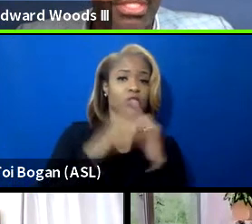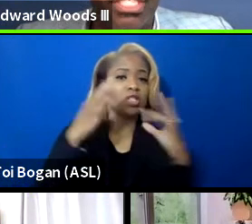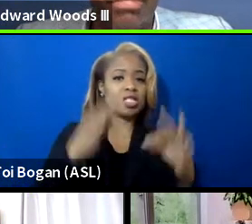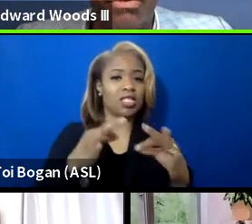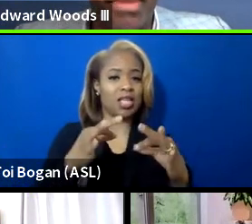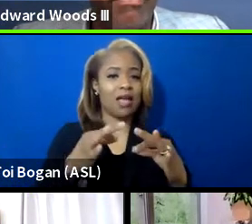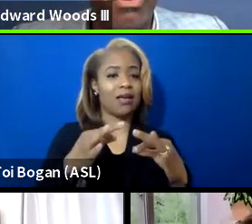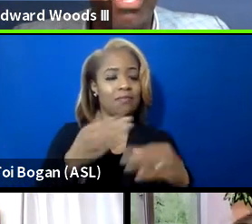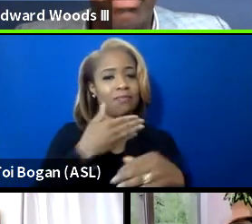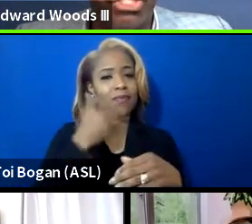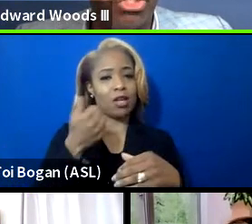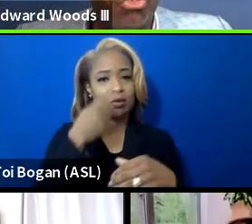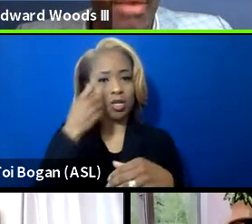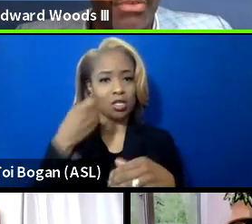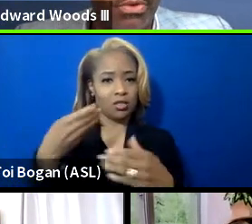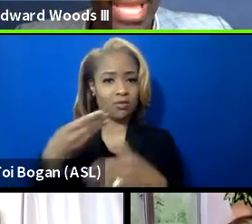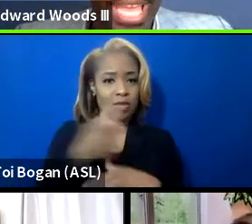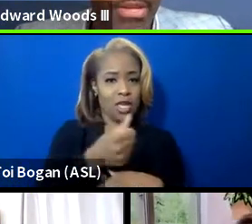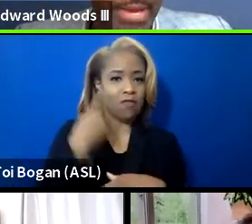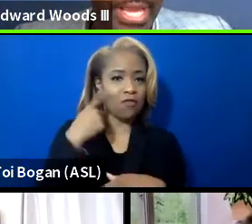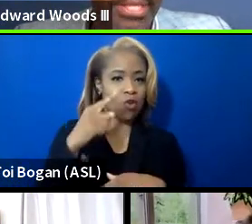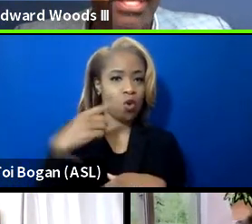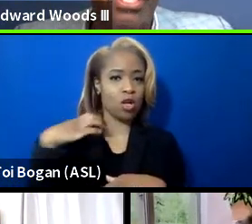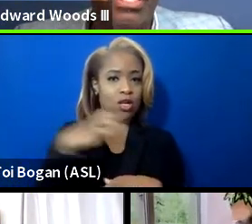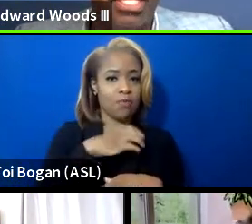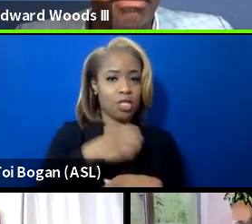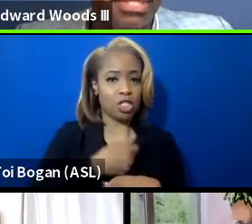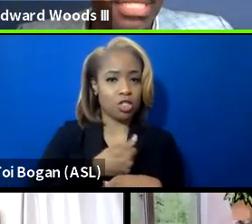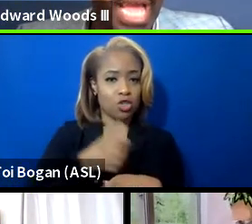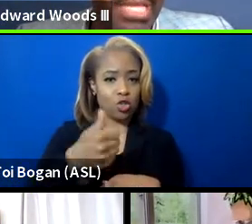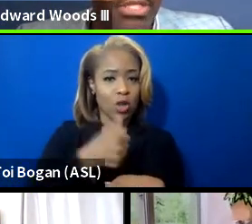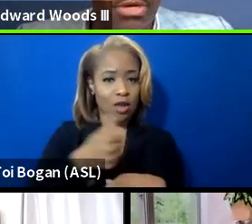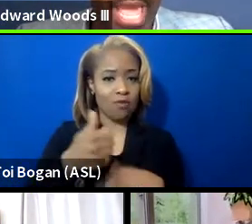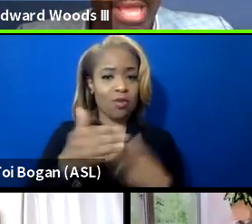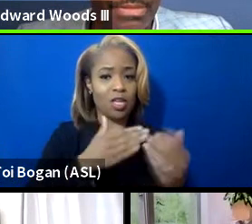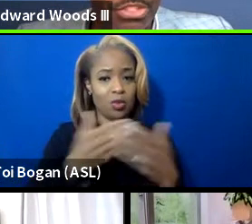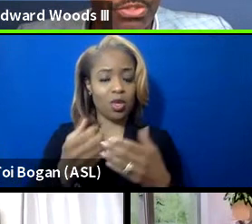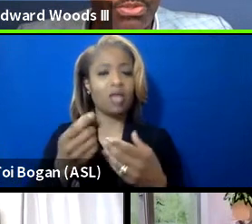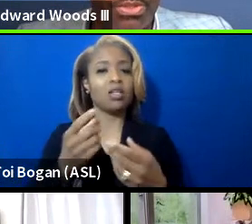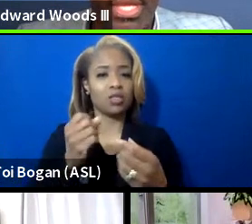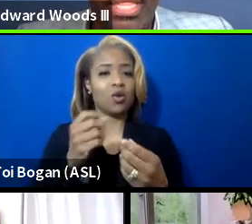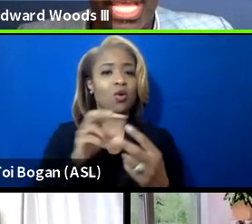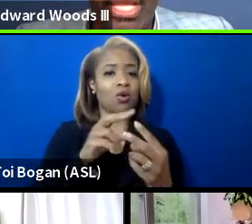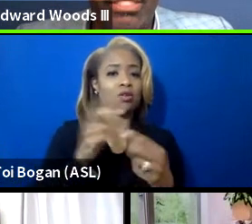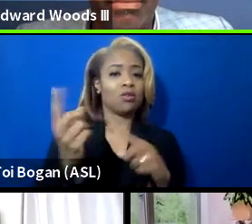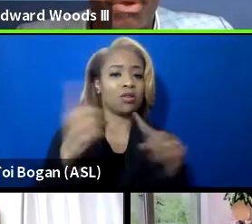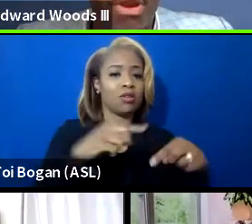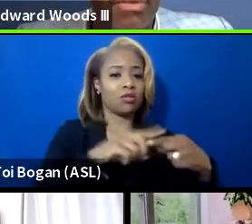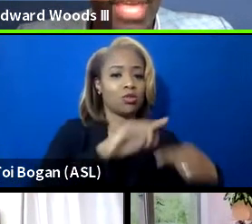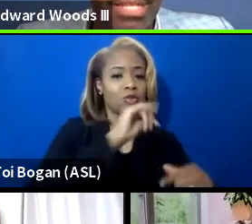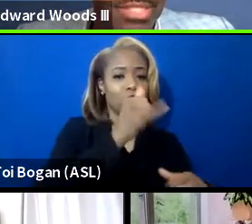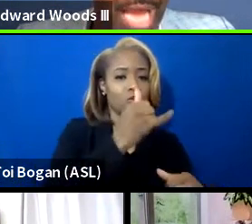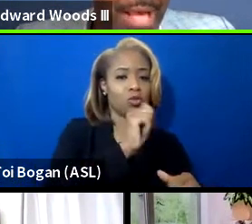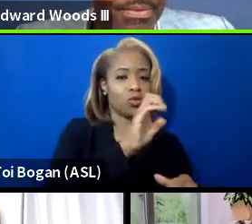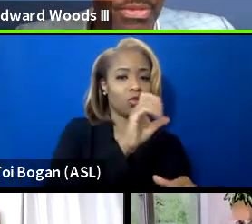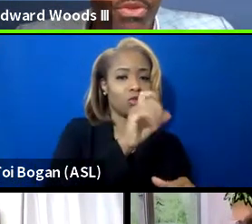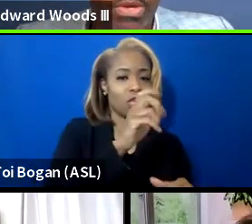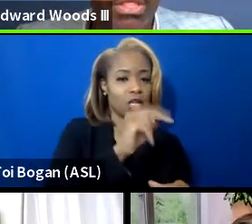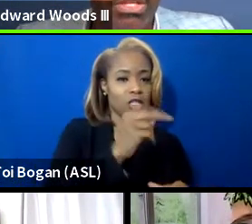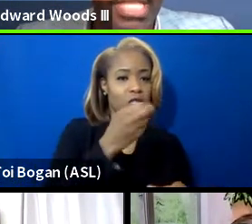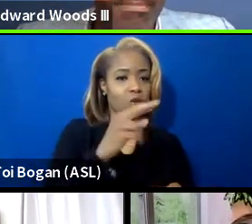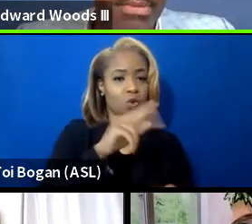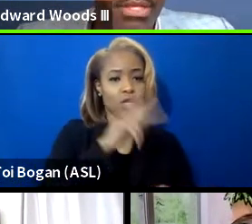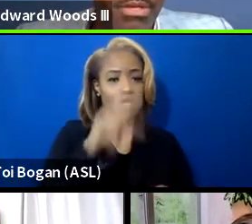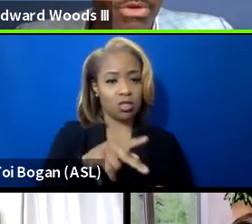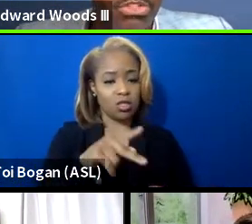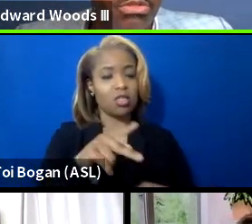be prudent, since we're paying for commission travel anyway, to come to Jackson or Kalamazoo, that as a part of that stop,